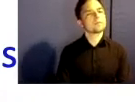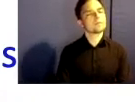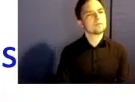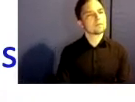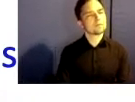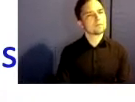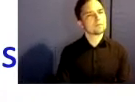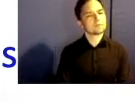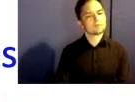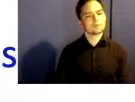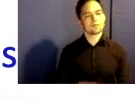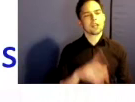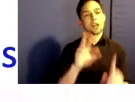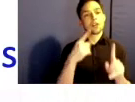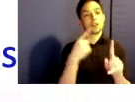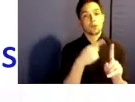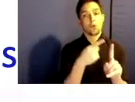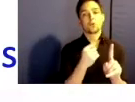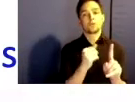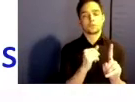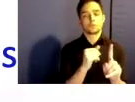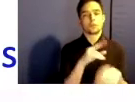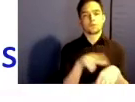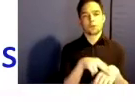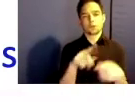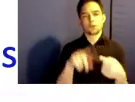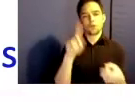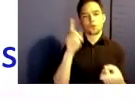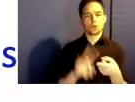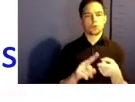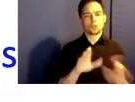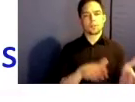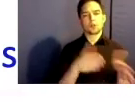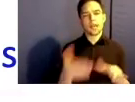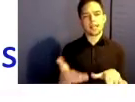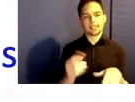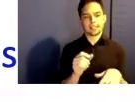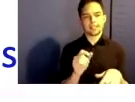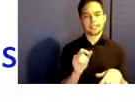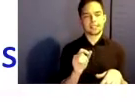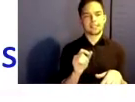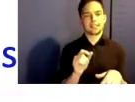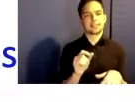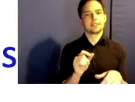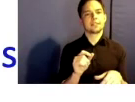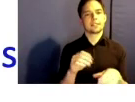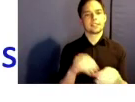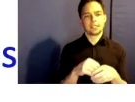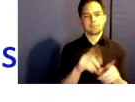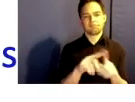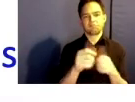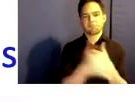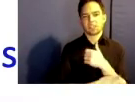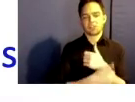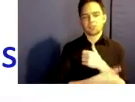It just, the goal is, of course, to reduce the mortality in the countries, particularly